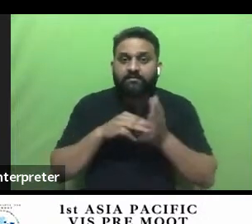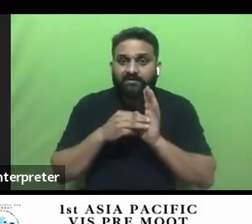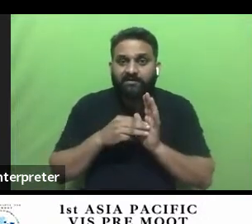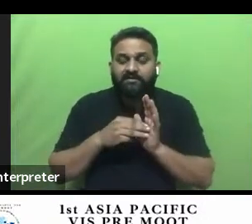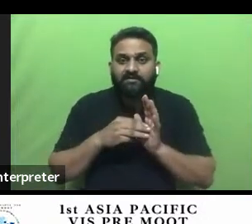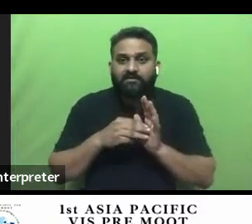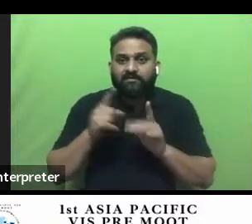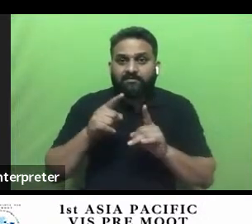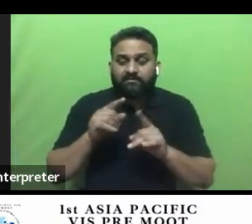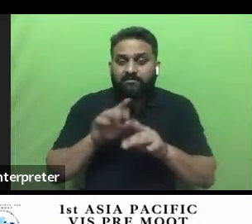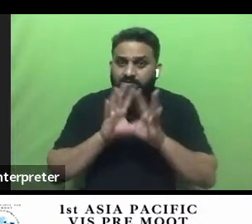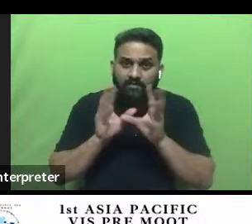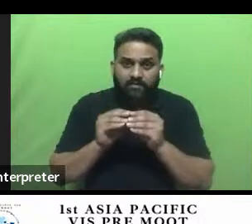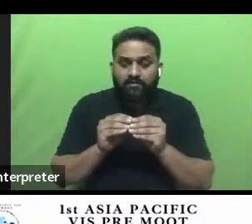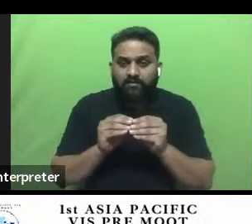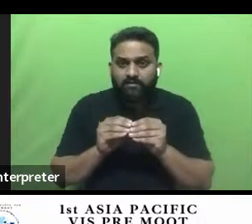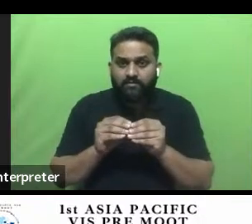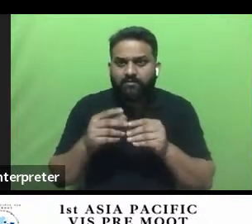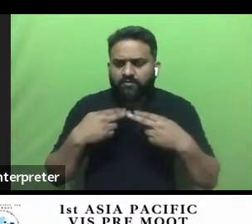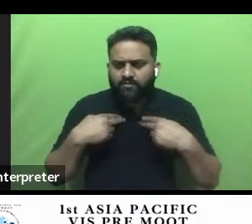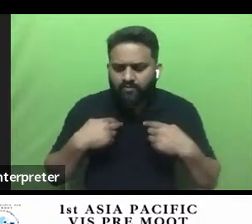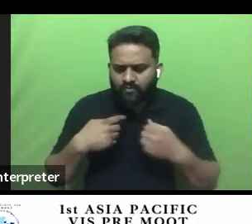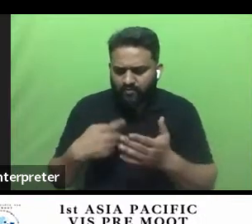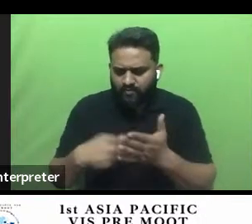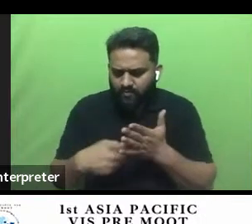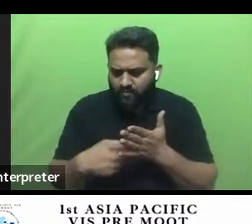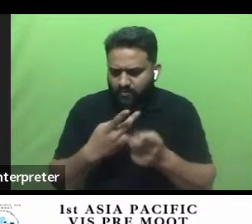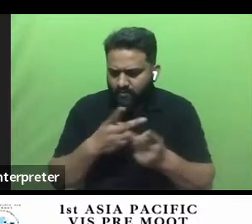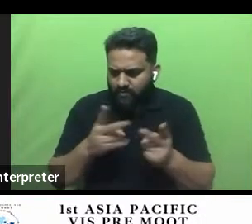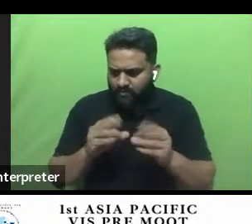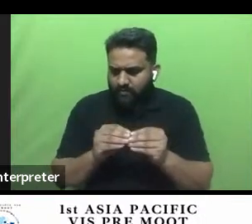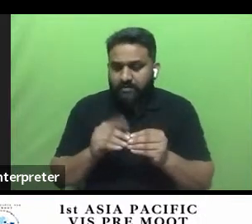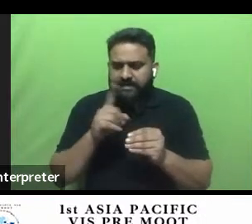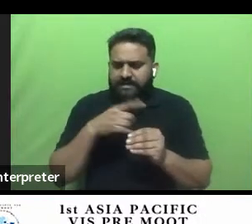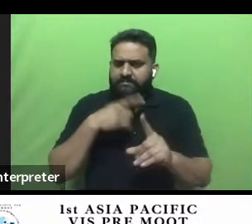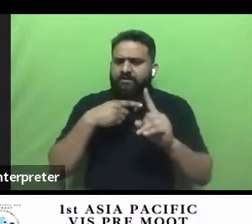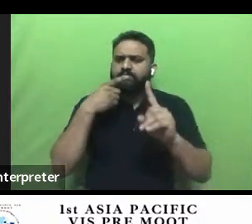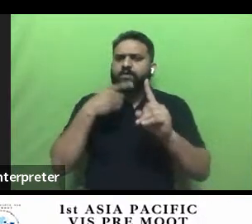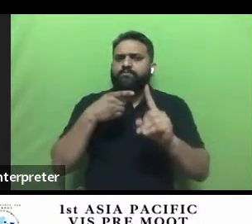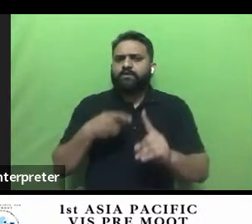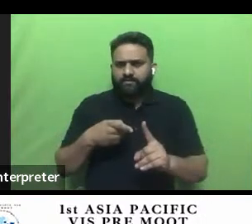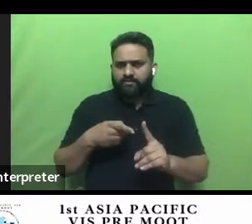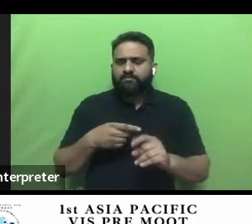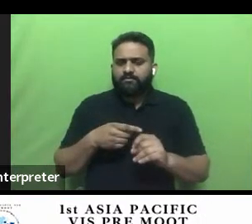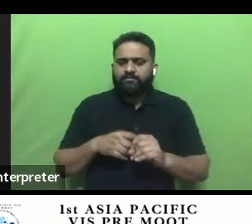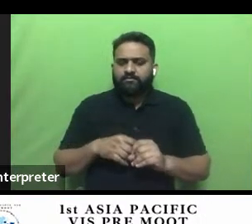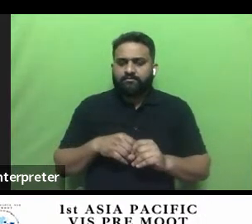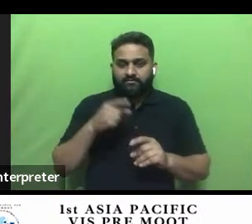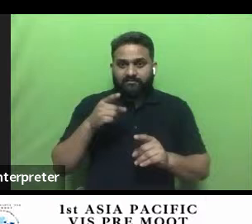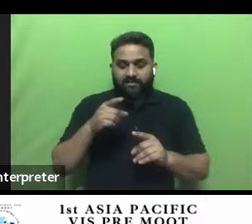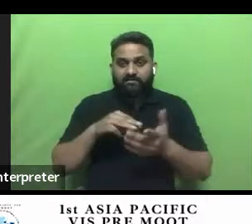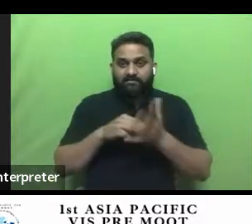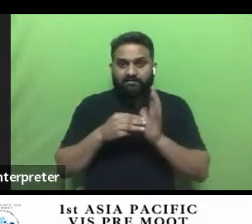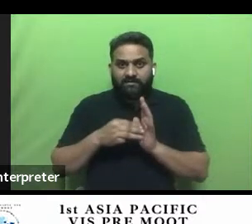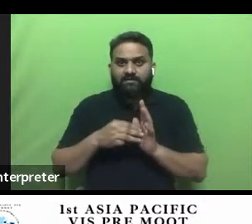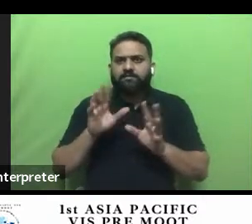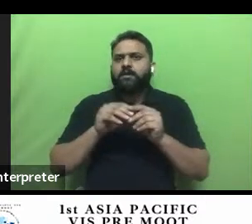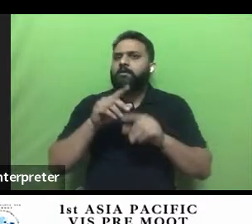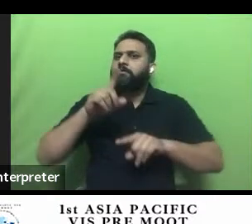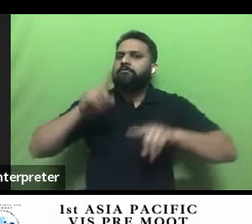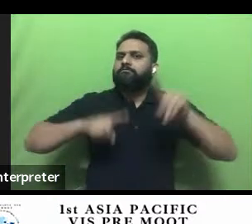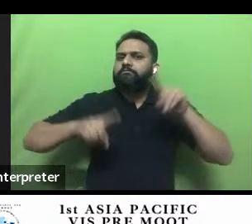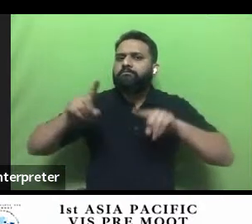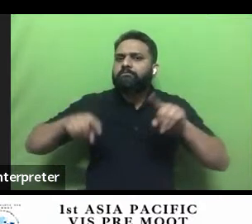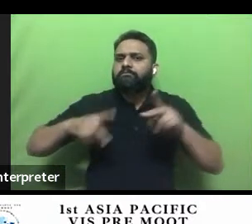for all purposes, although we would point out that there is a substantial variation across